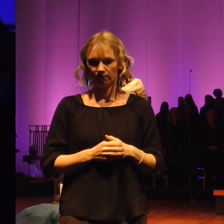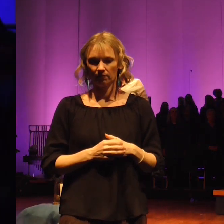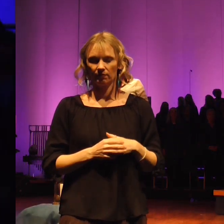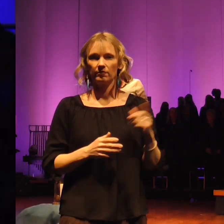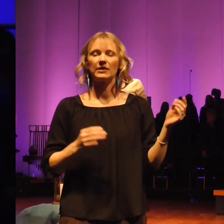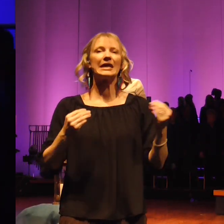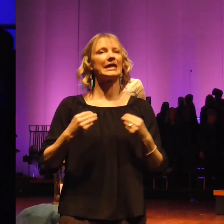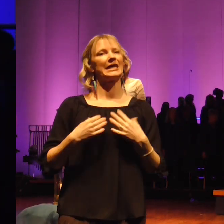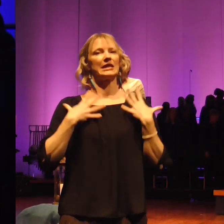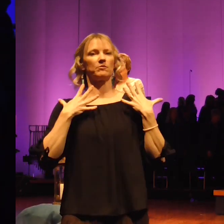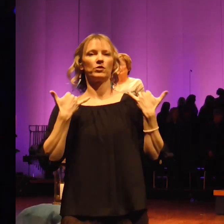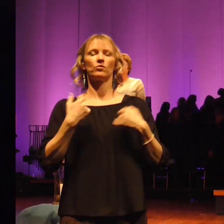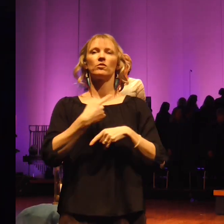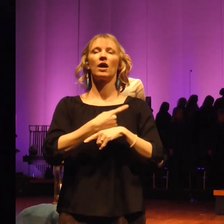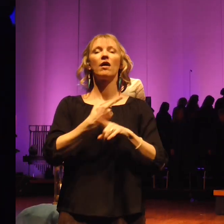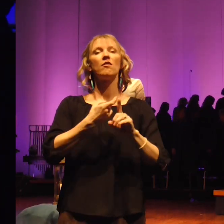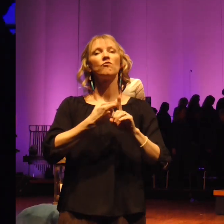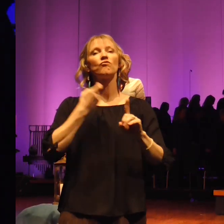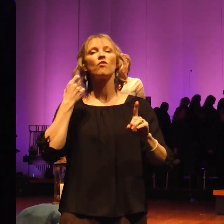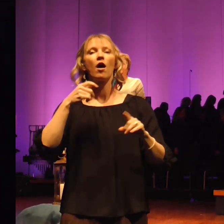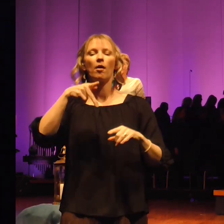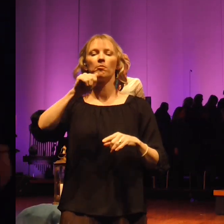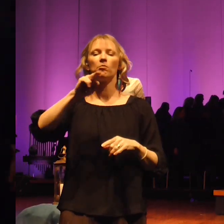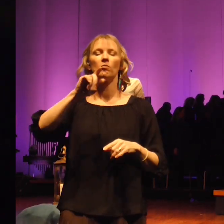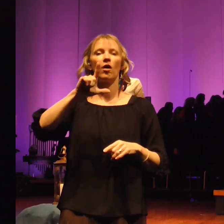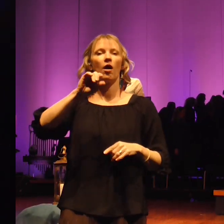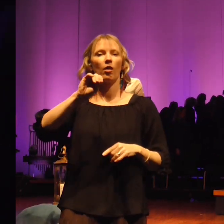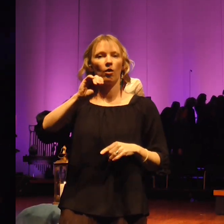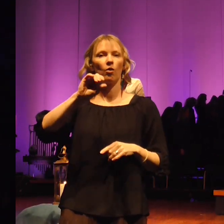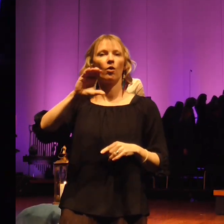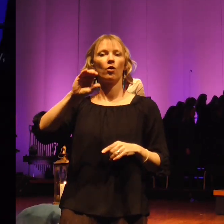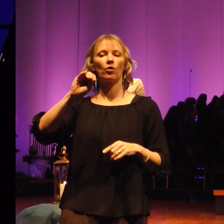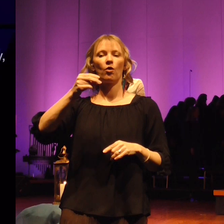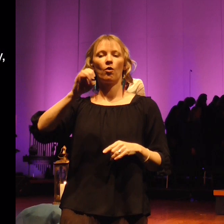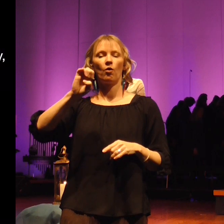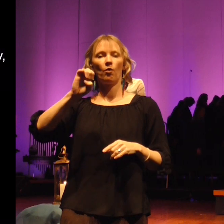Some inspiration today from Paulo Coelho.